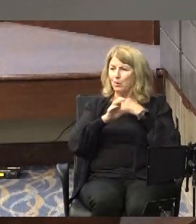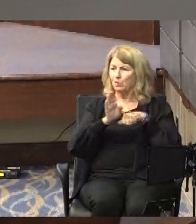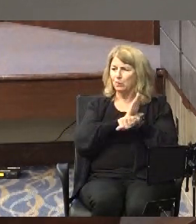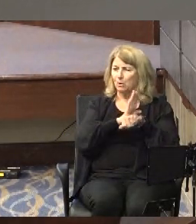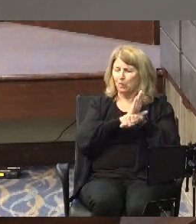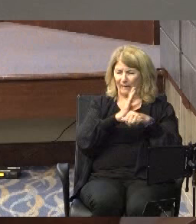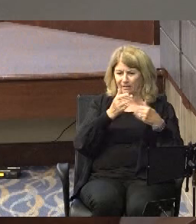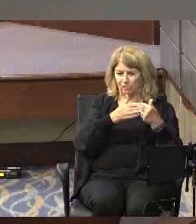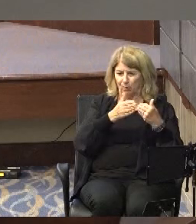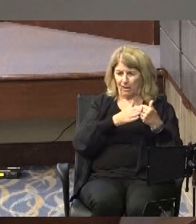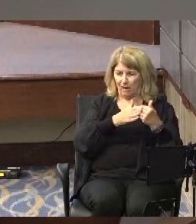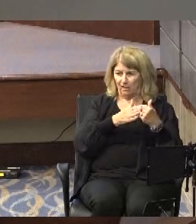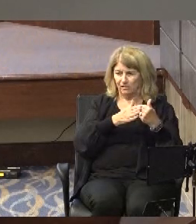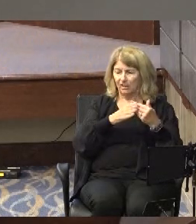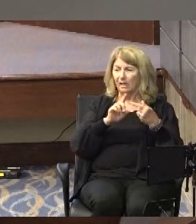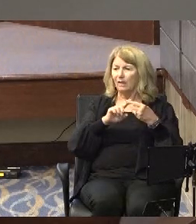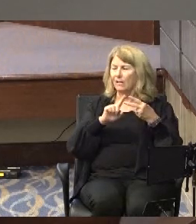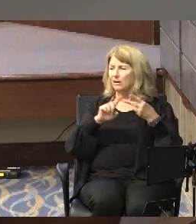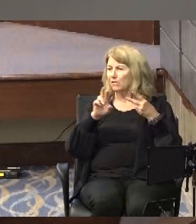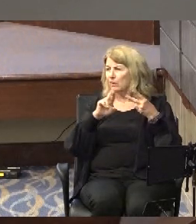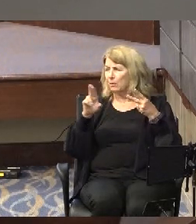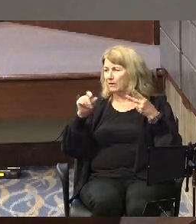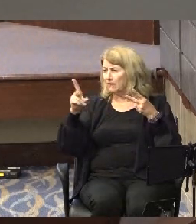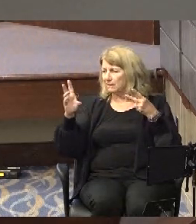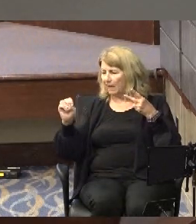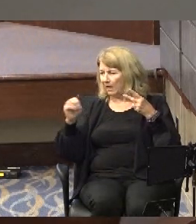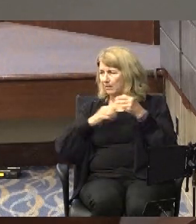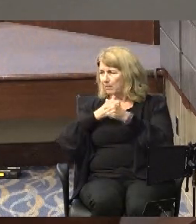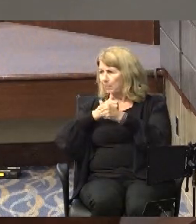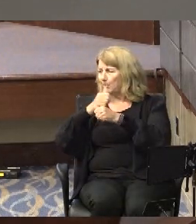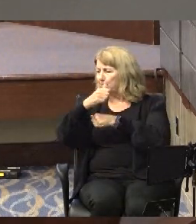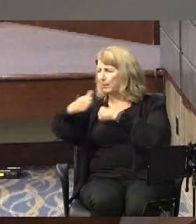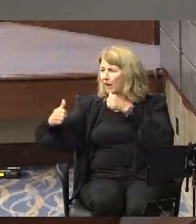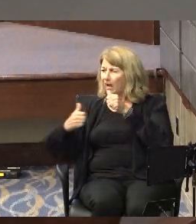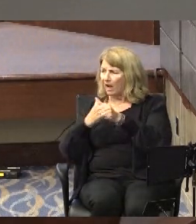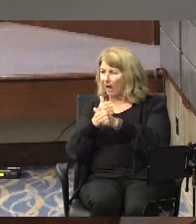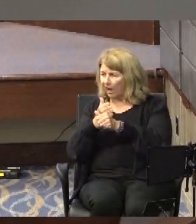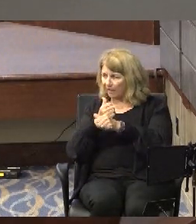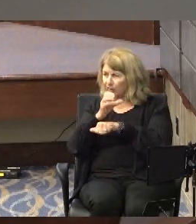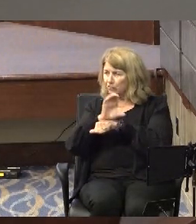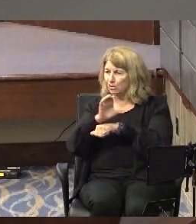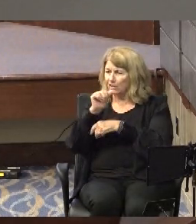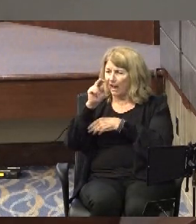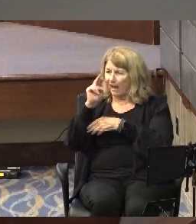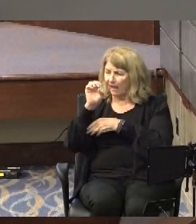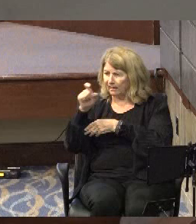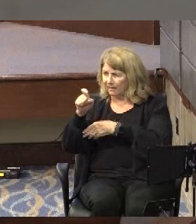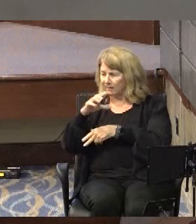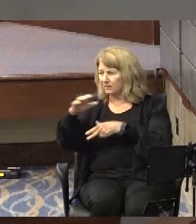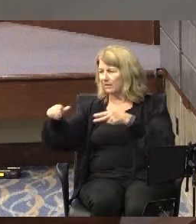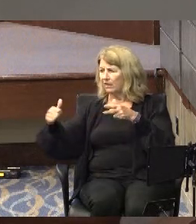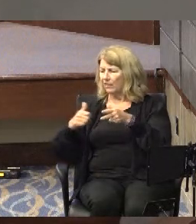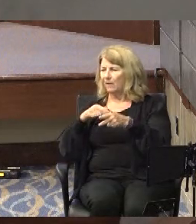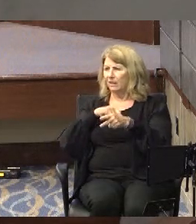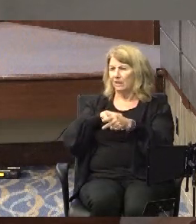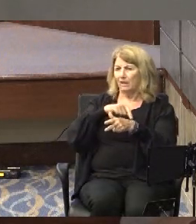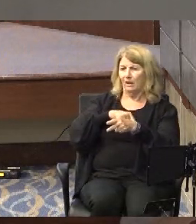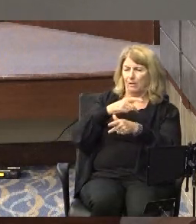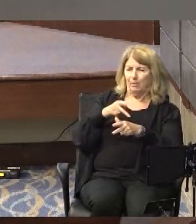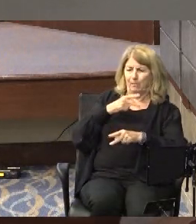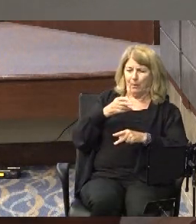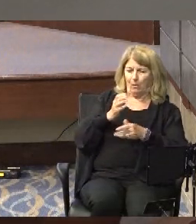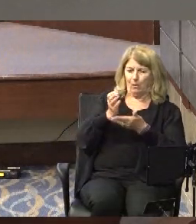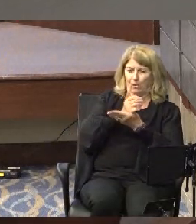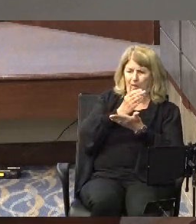behind me, or to my right side behind the annex. And I've got a duplex right beside me, which is people making money, you know, off of, you